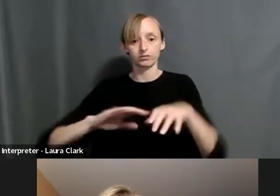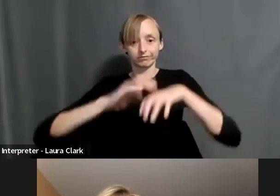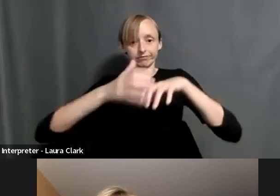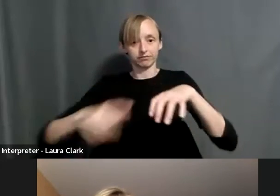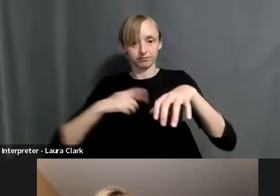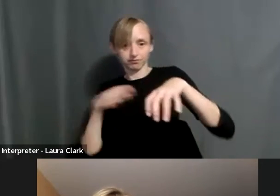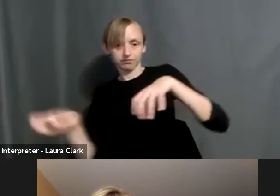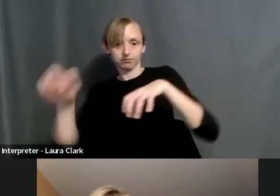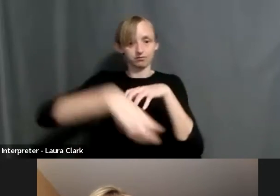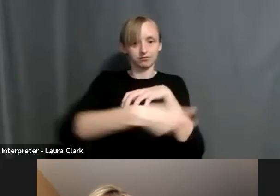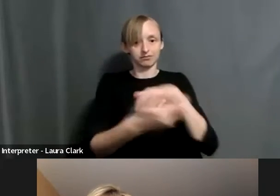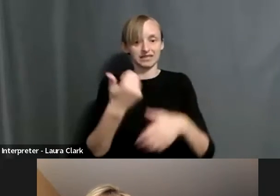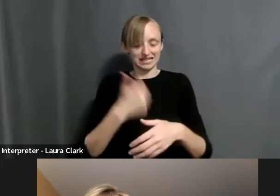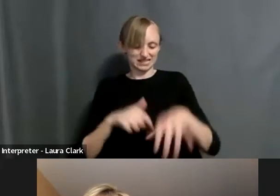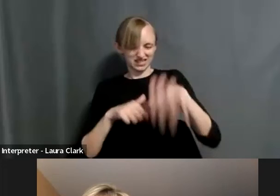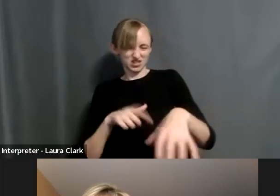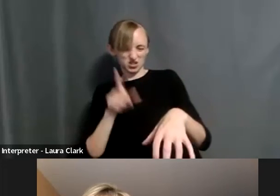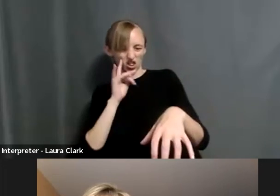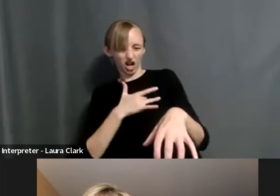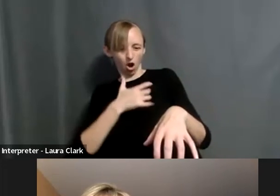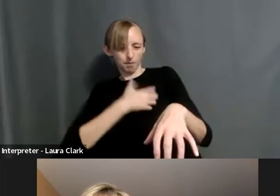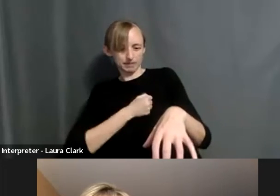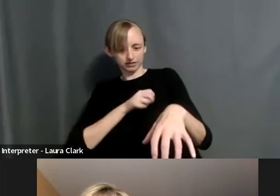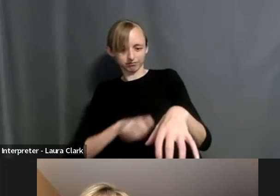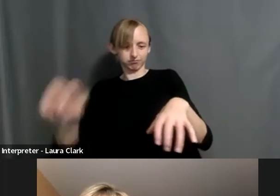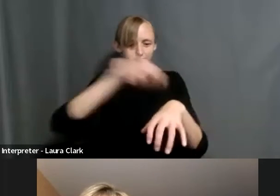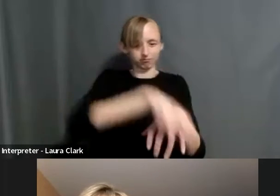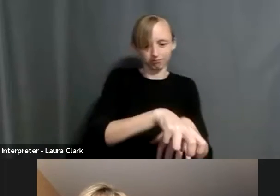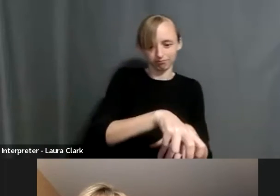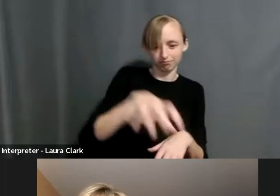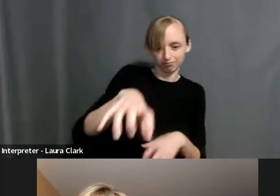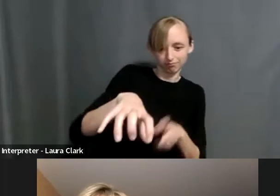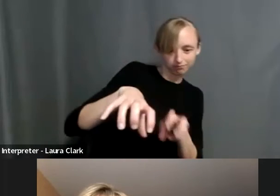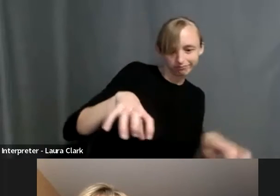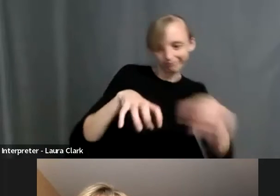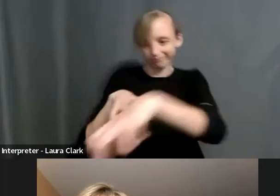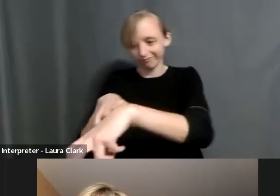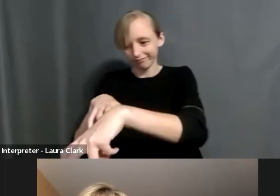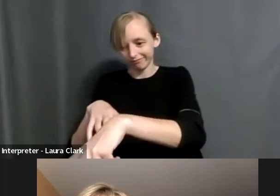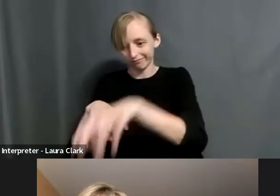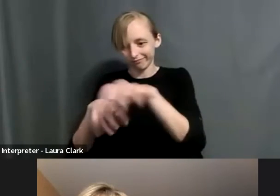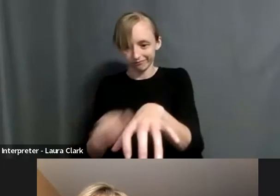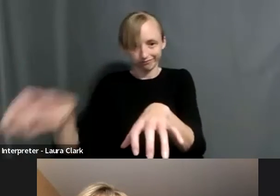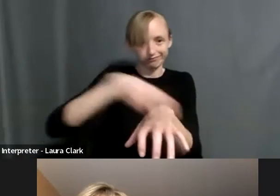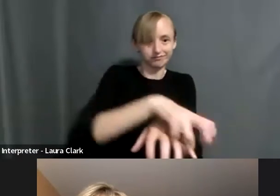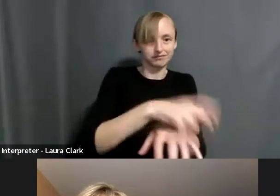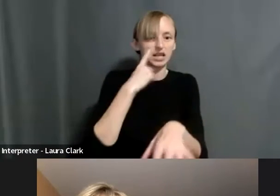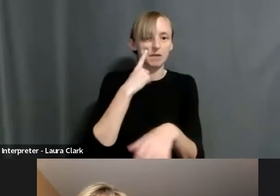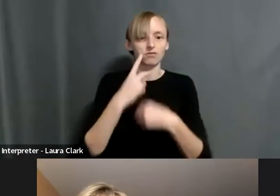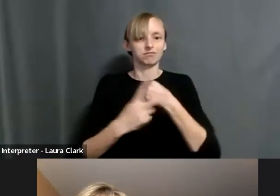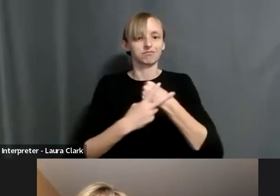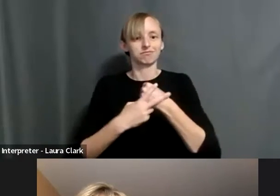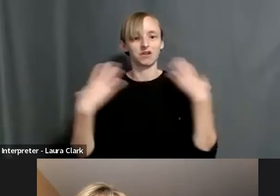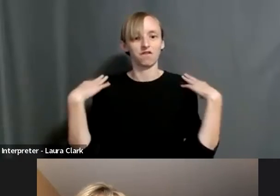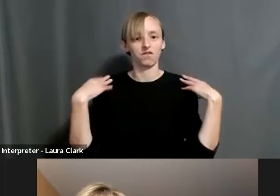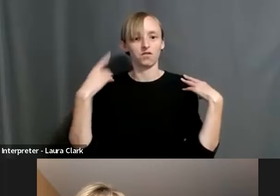mogul as kind of a heartbeat. And so trying to think about preserving your shoulders for the